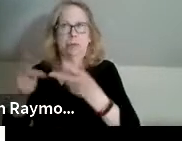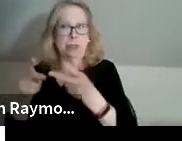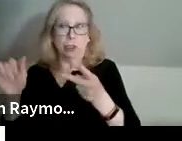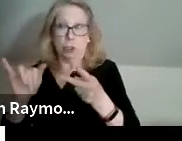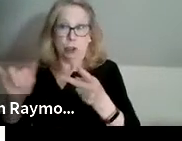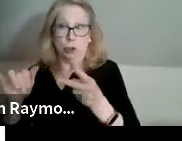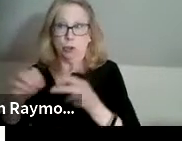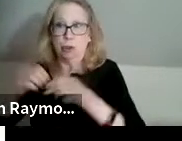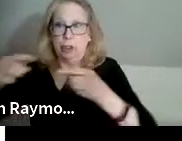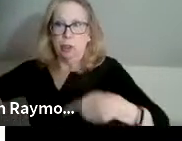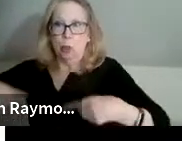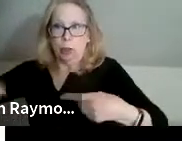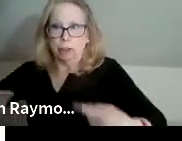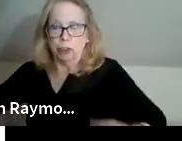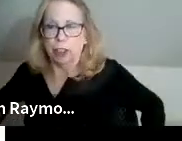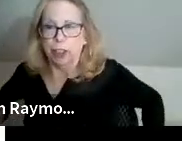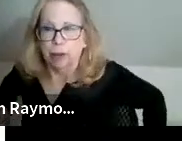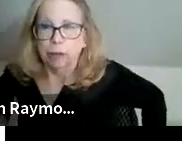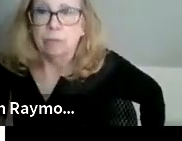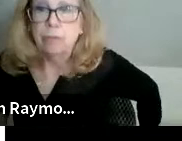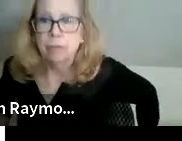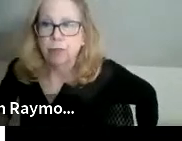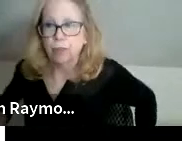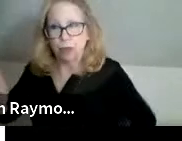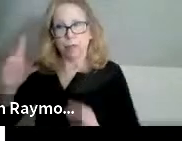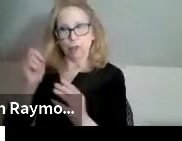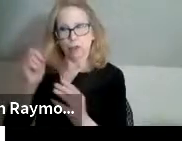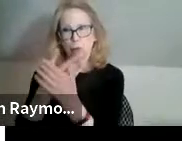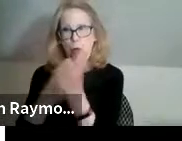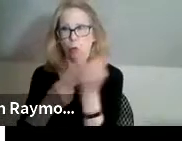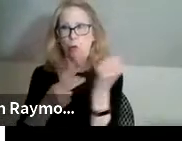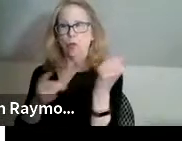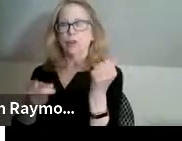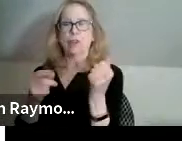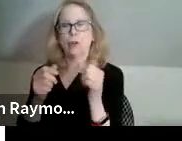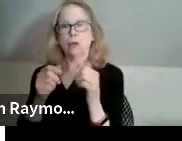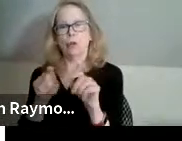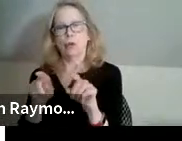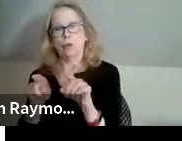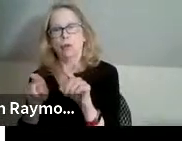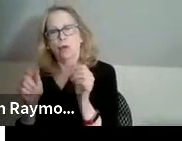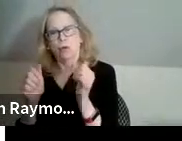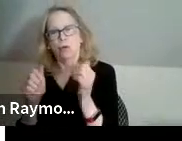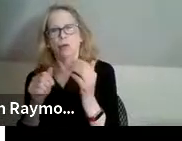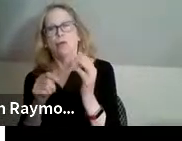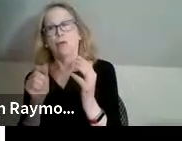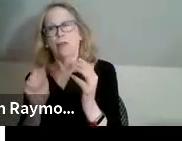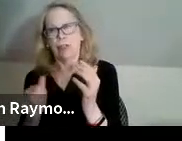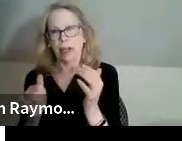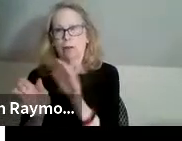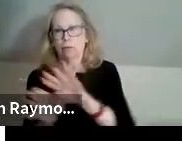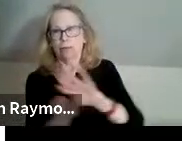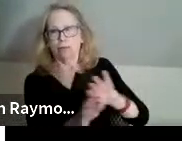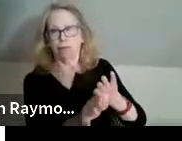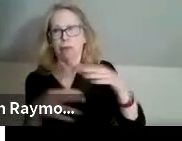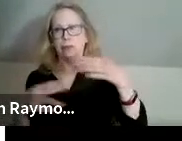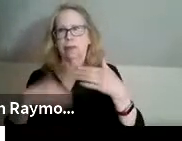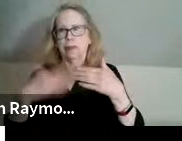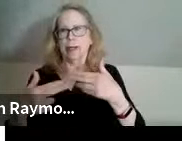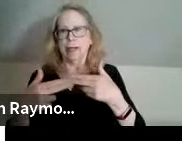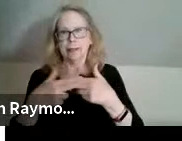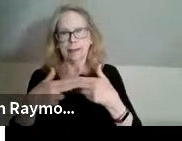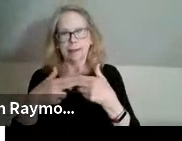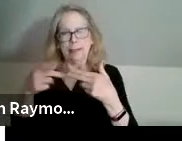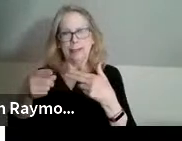you. Thank you, Bruce. Okay, with that, we're going to move on to our next slide. Okay, so this